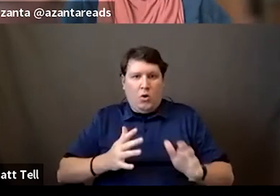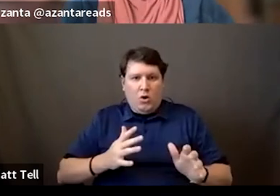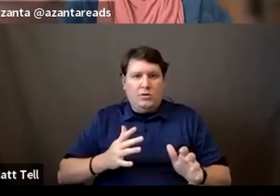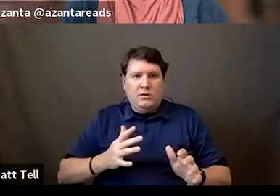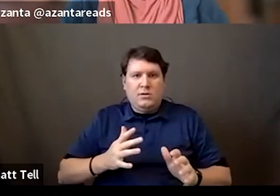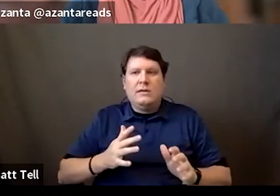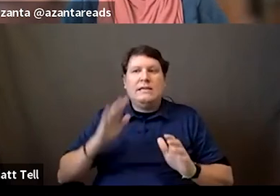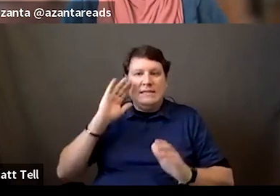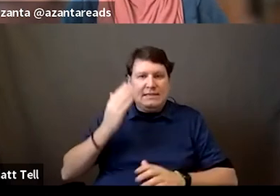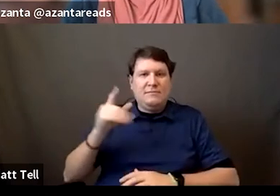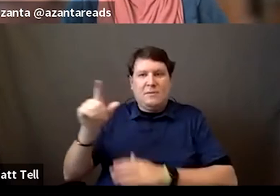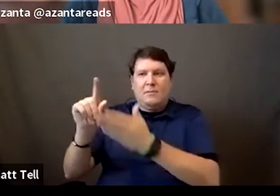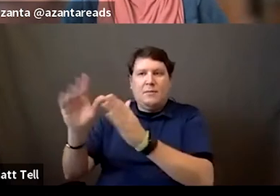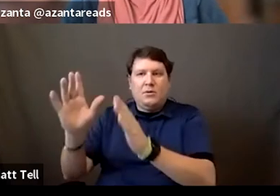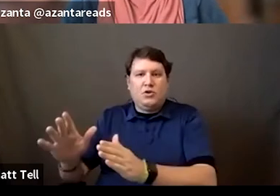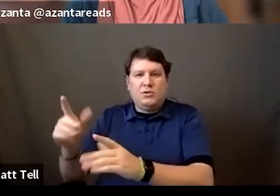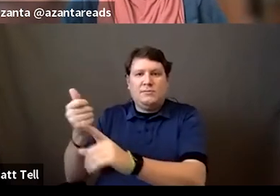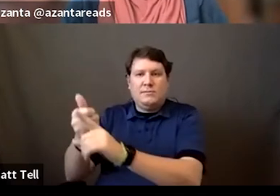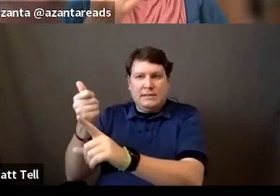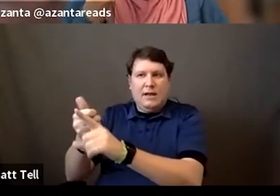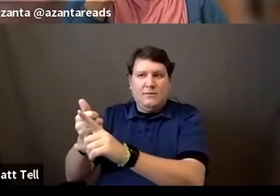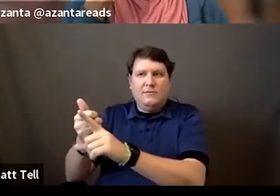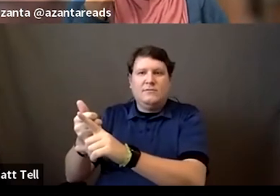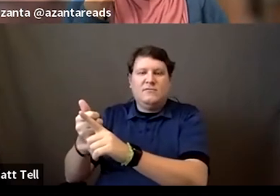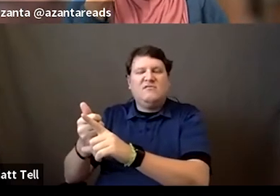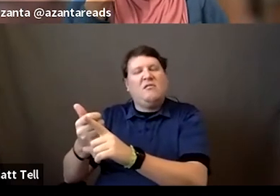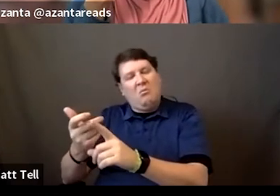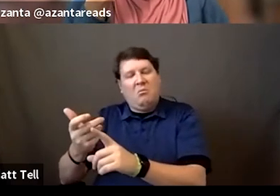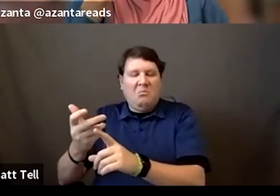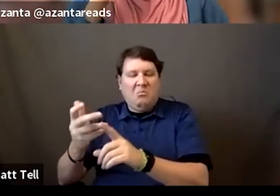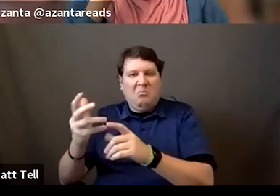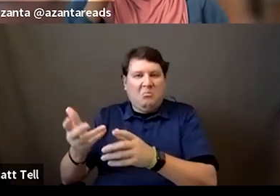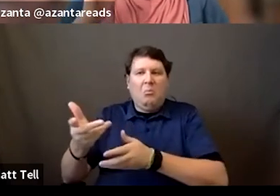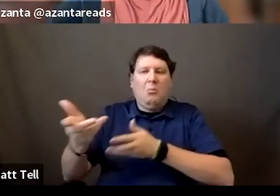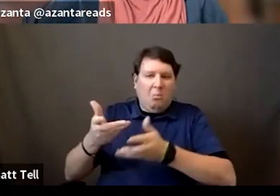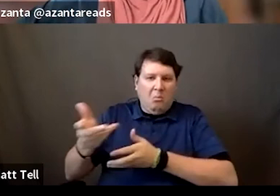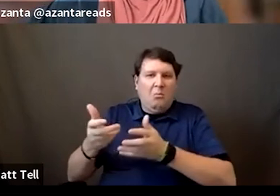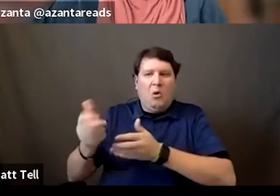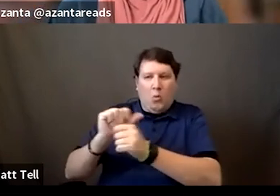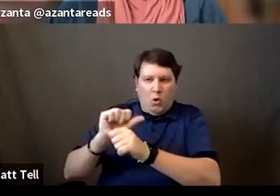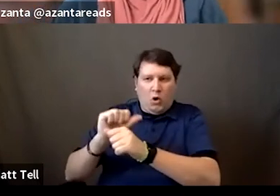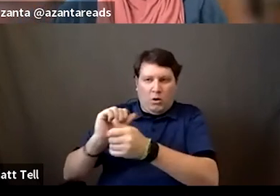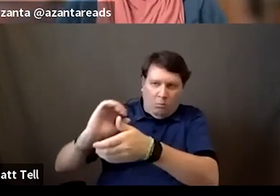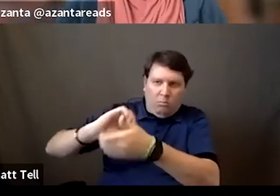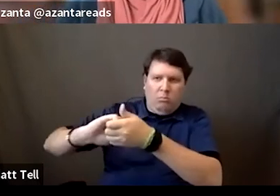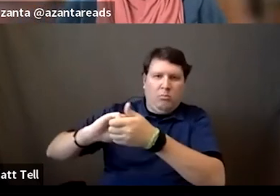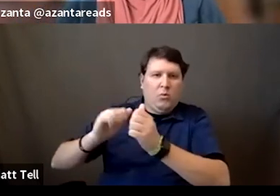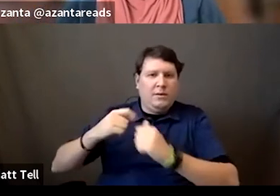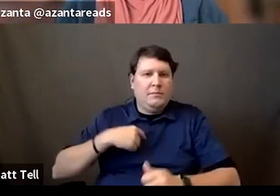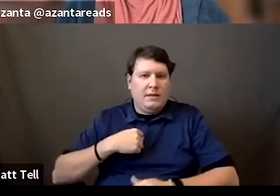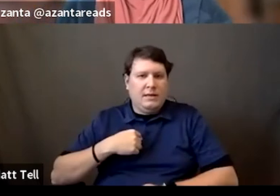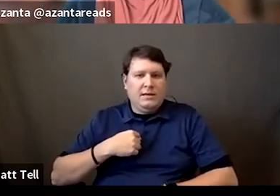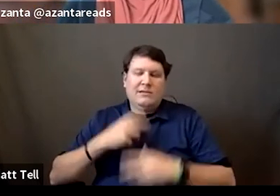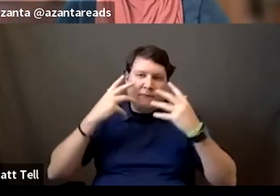for me. And mind you, like, this doesn't happen often, but when it does, it's unfortunate that they had to wait until